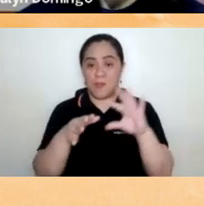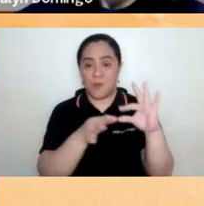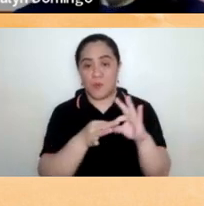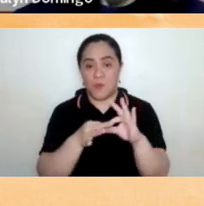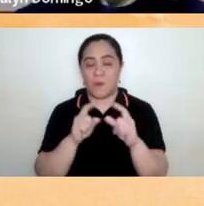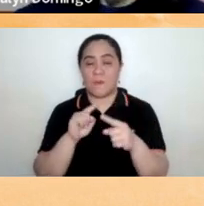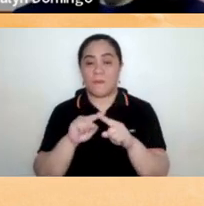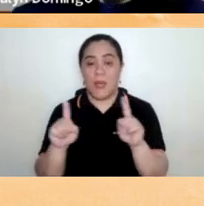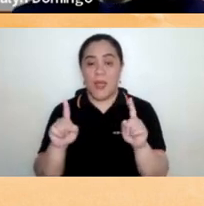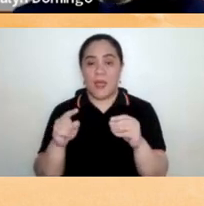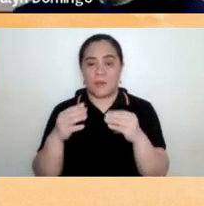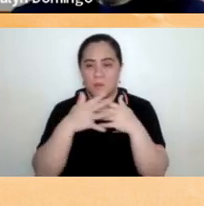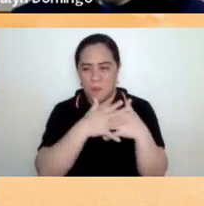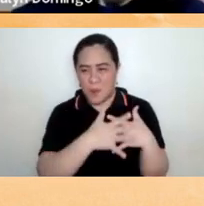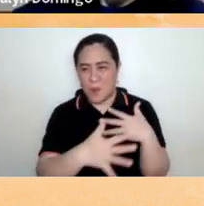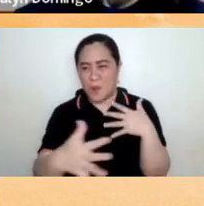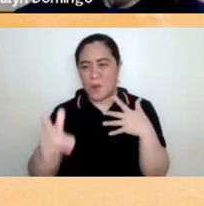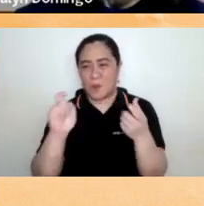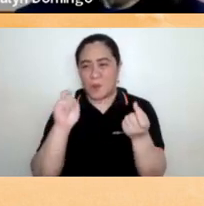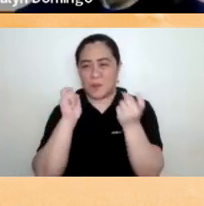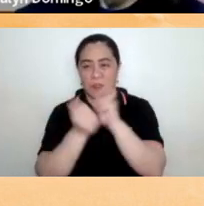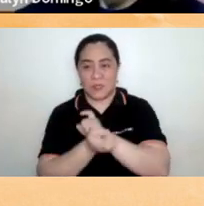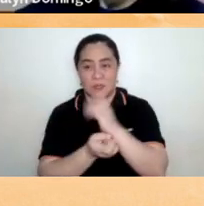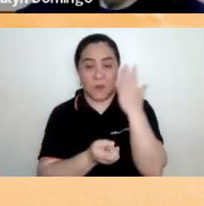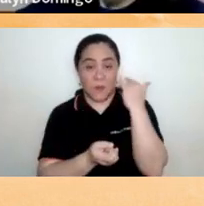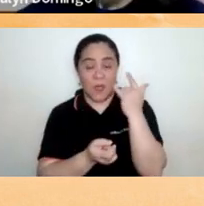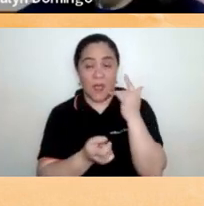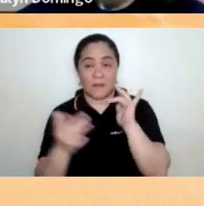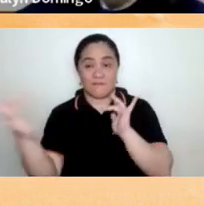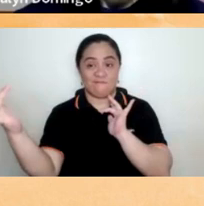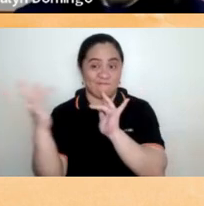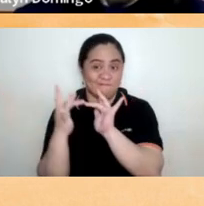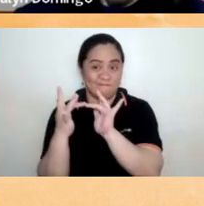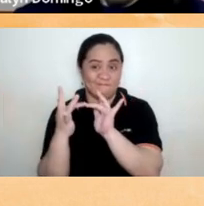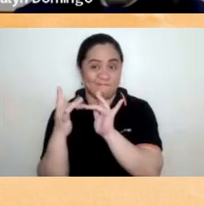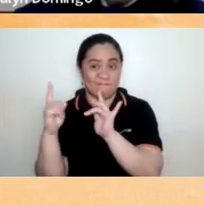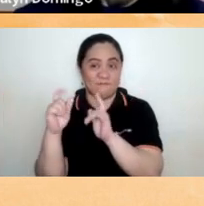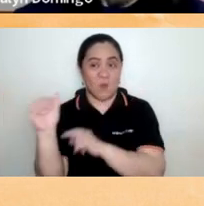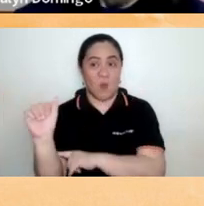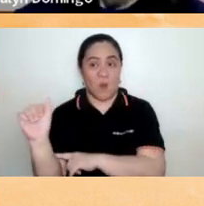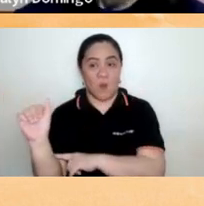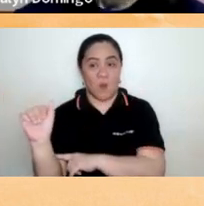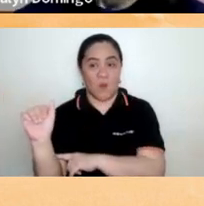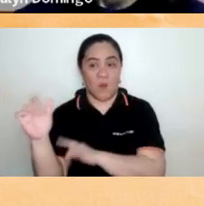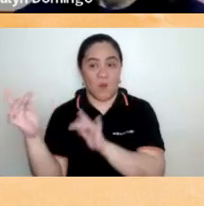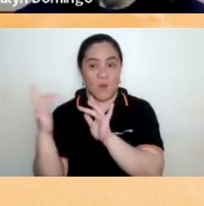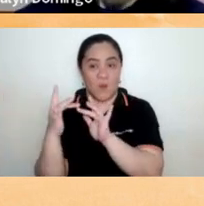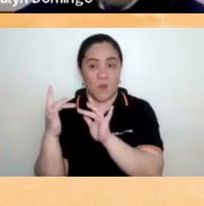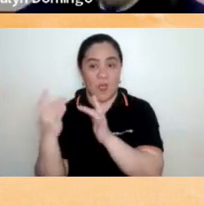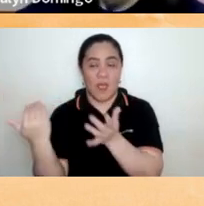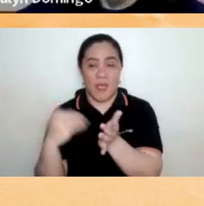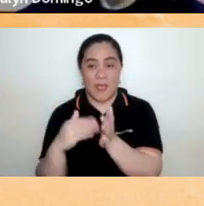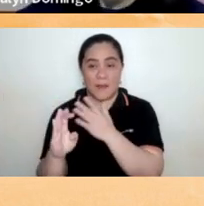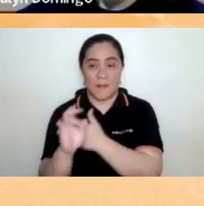change because it helps rewire the amygdala. The amygdala is not